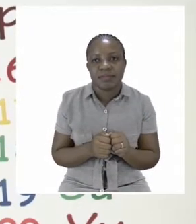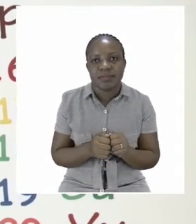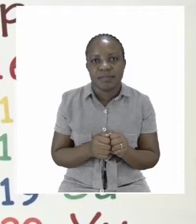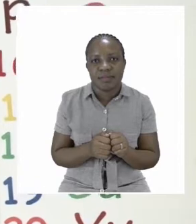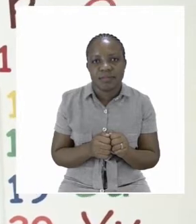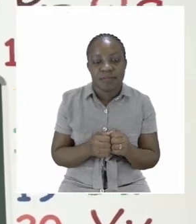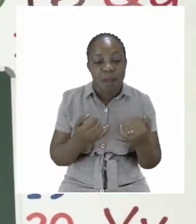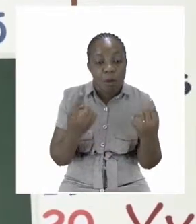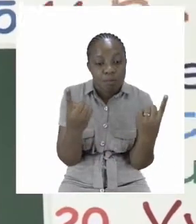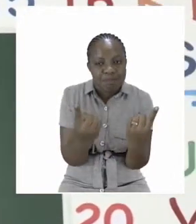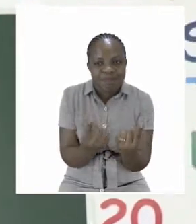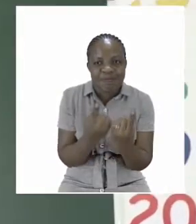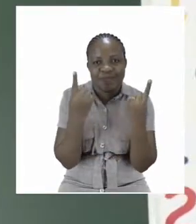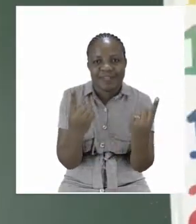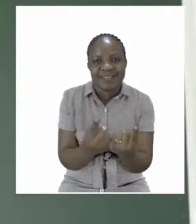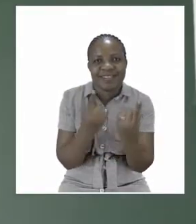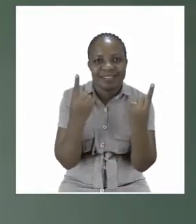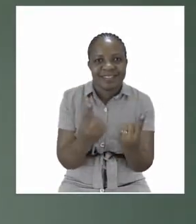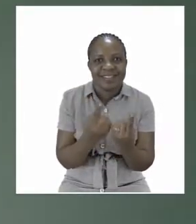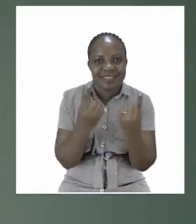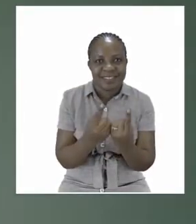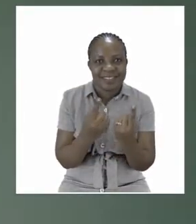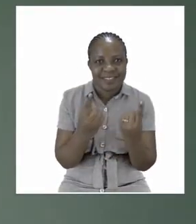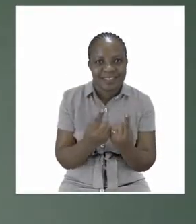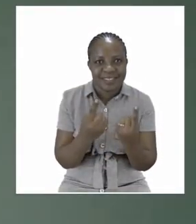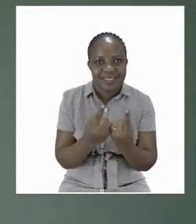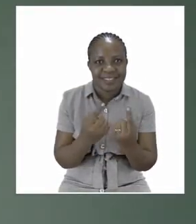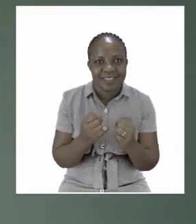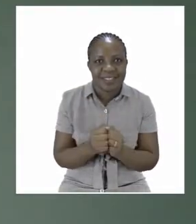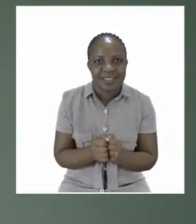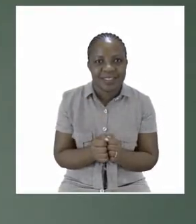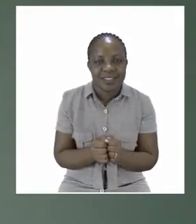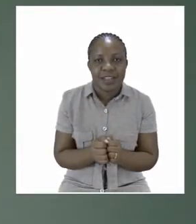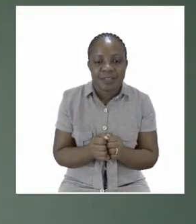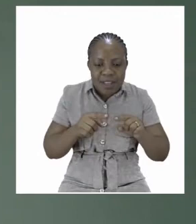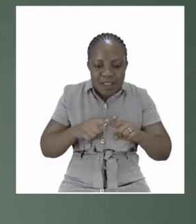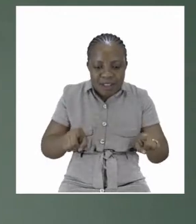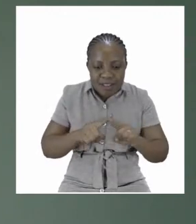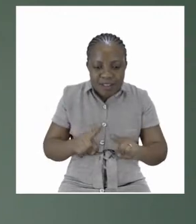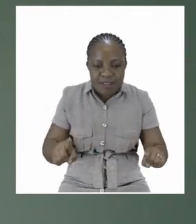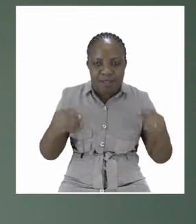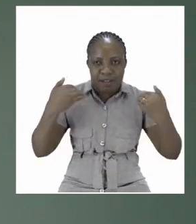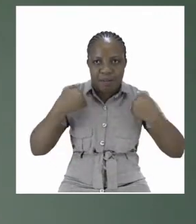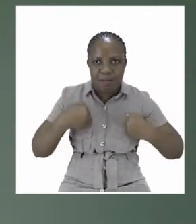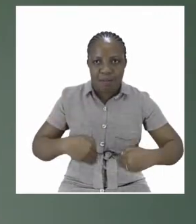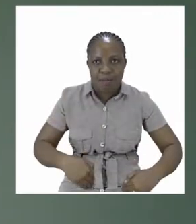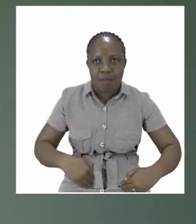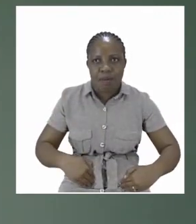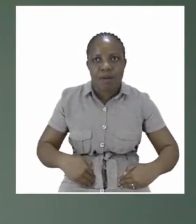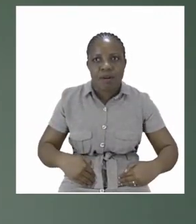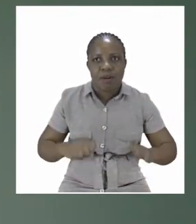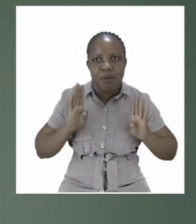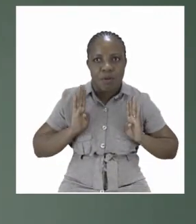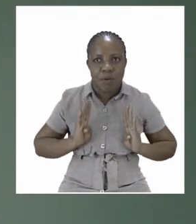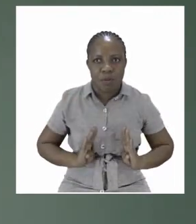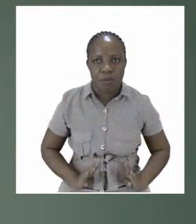a game where we are going to try and find the different body parts. Are you ready?